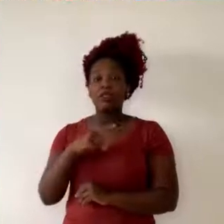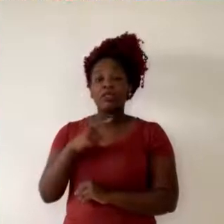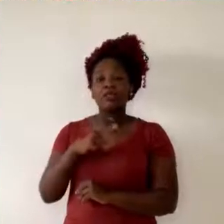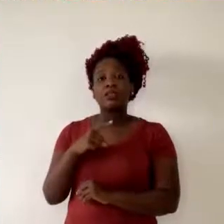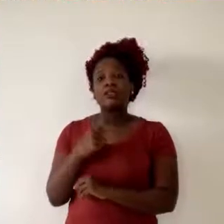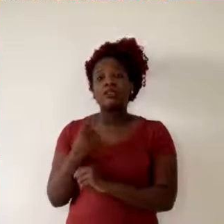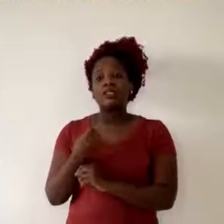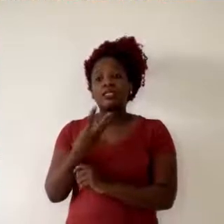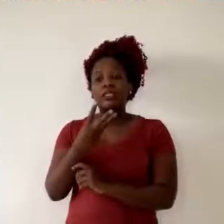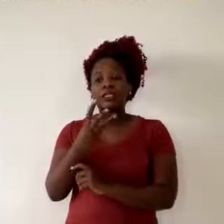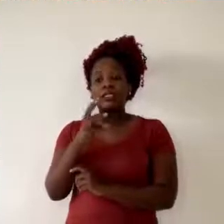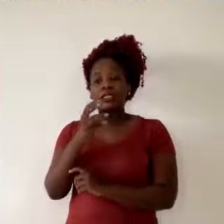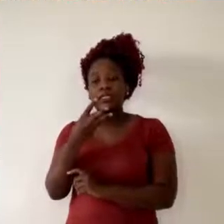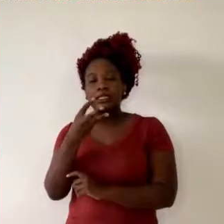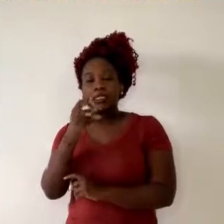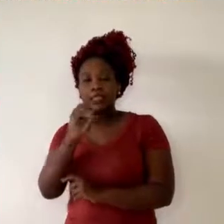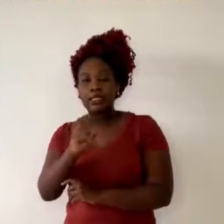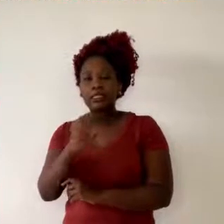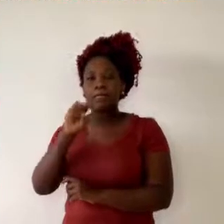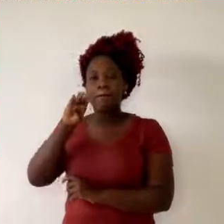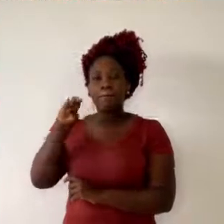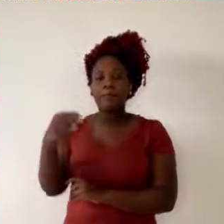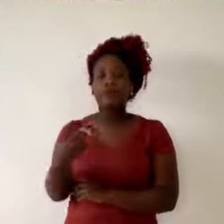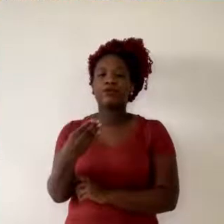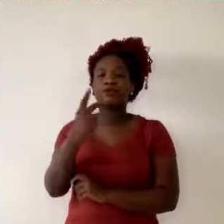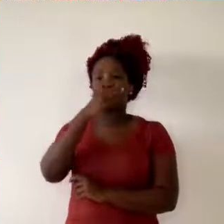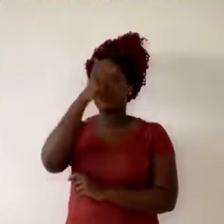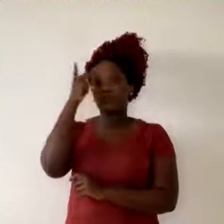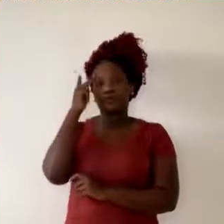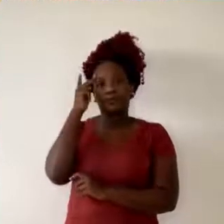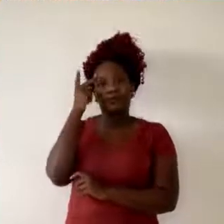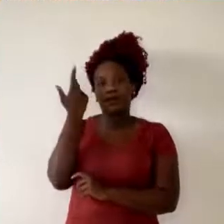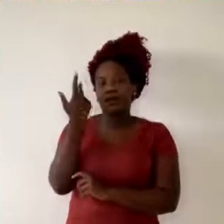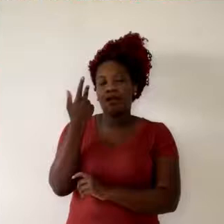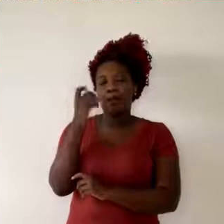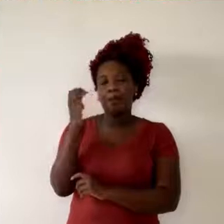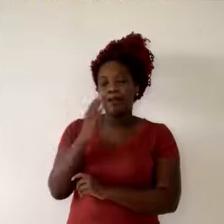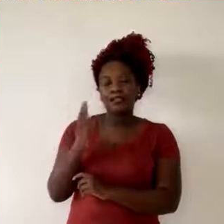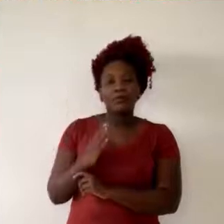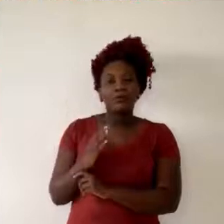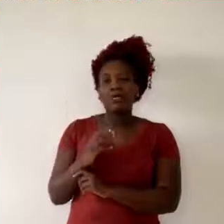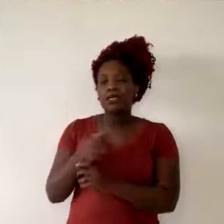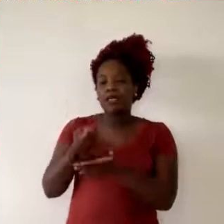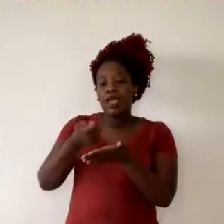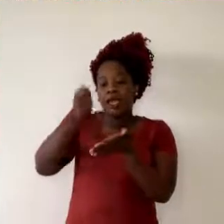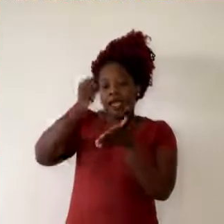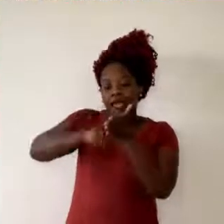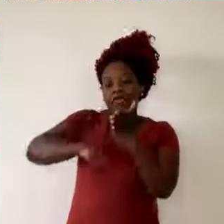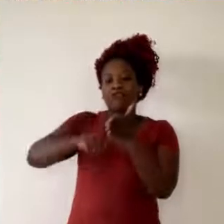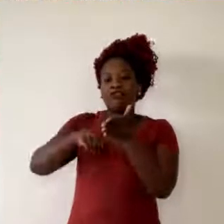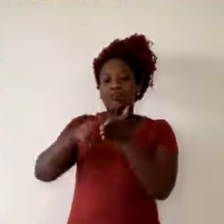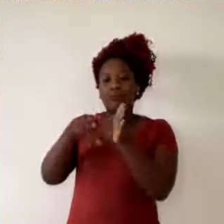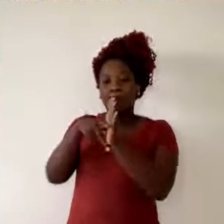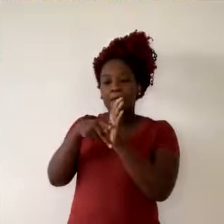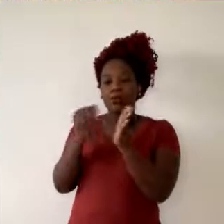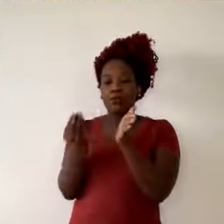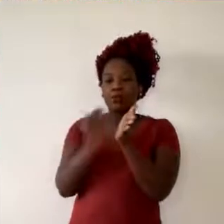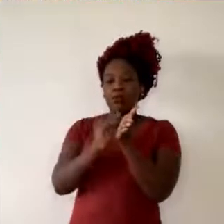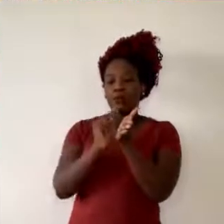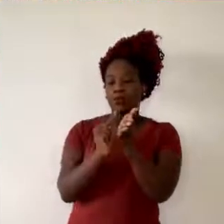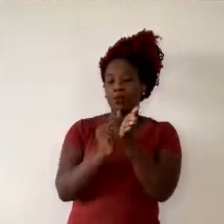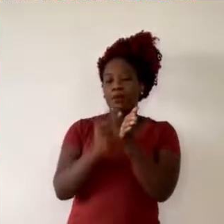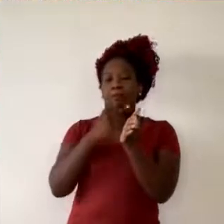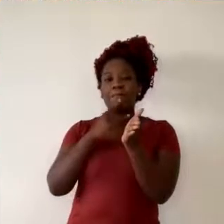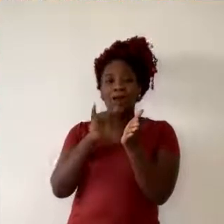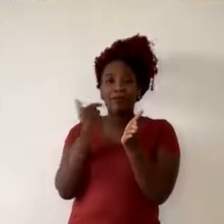million female-headed households in Brazil. 4 million people don't even have